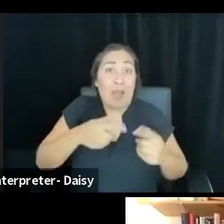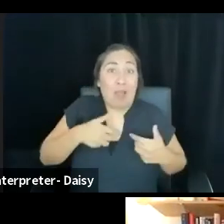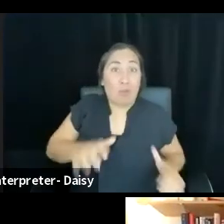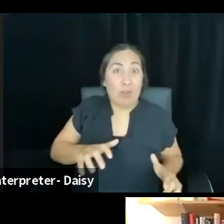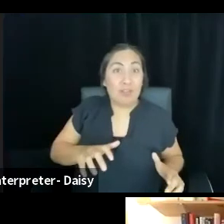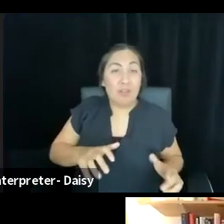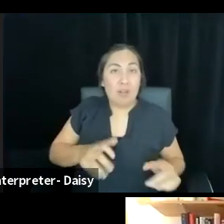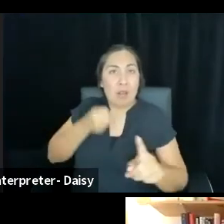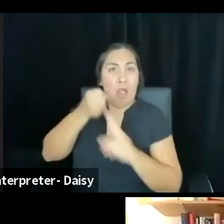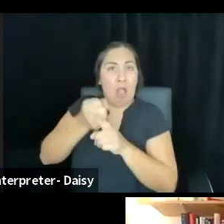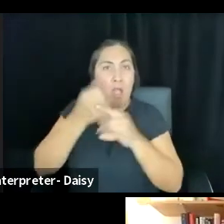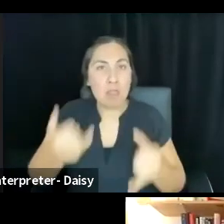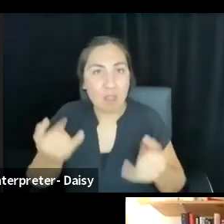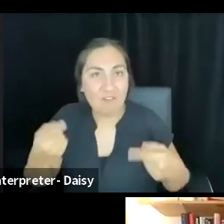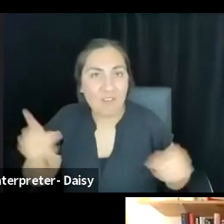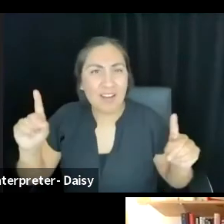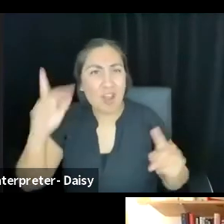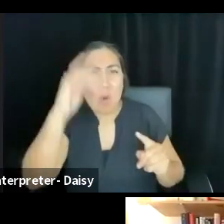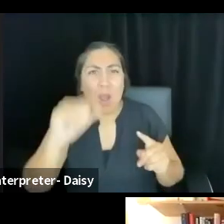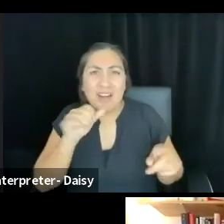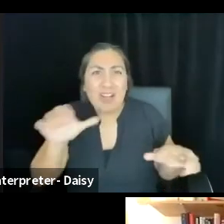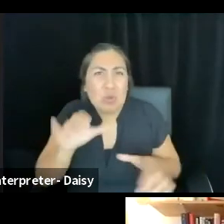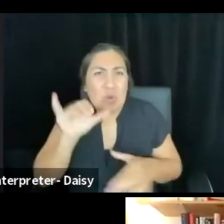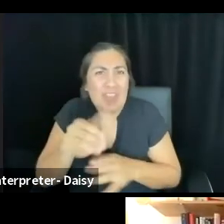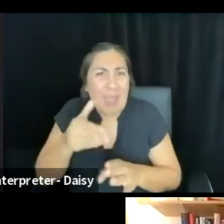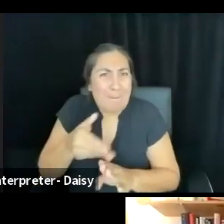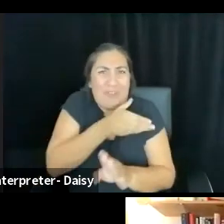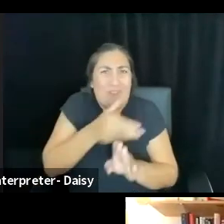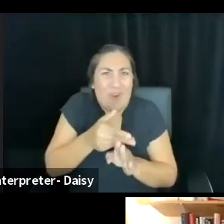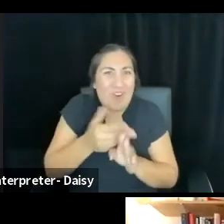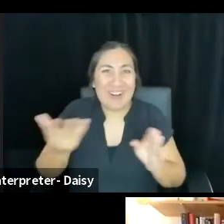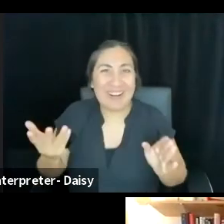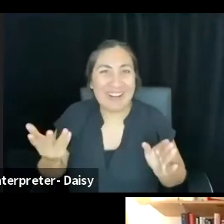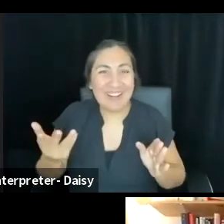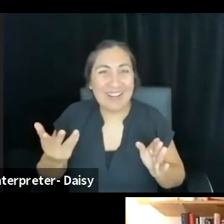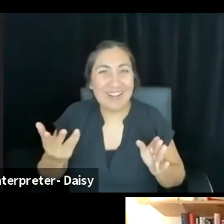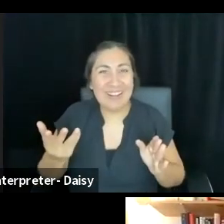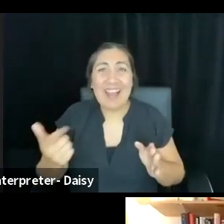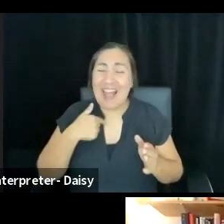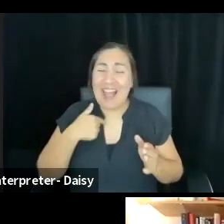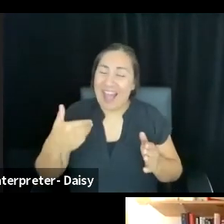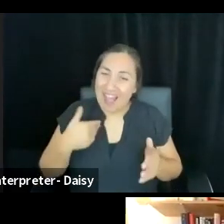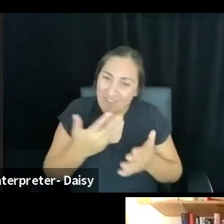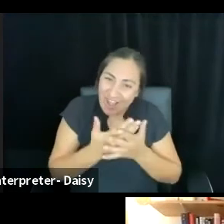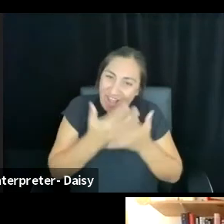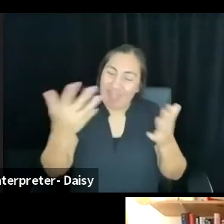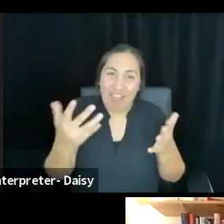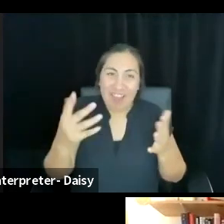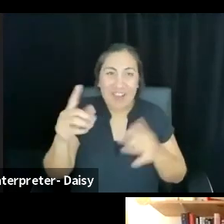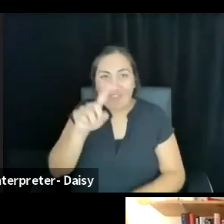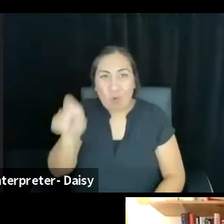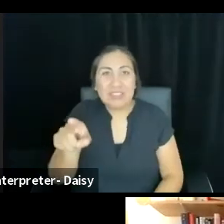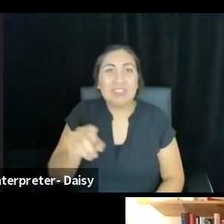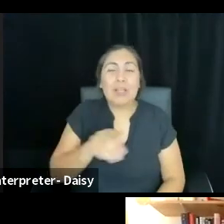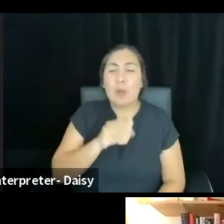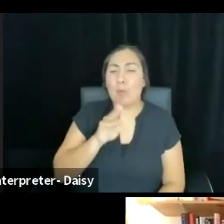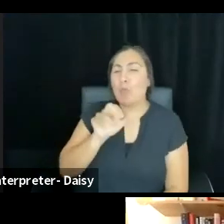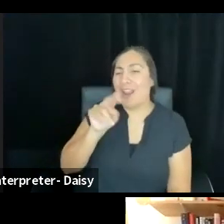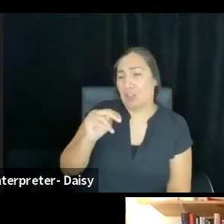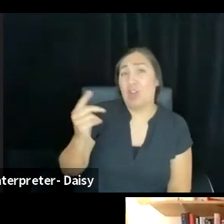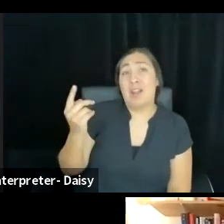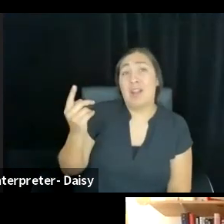why weren't we always already doing it then? And I have lots of questions about what will happen